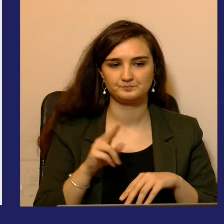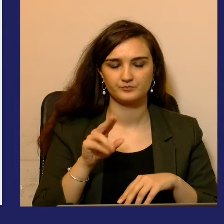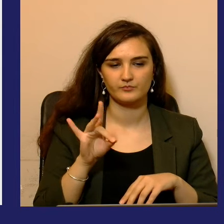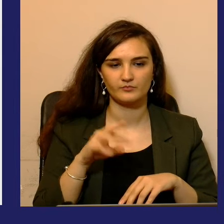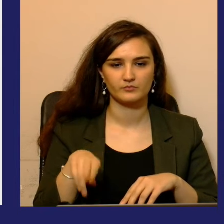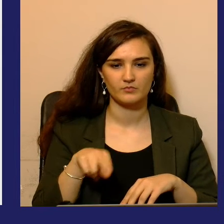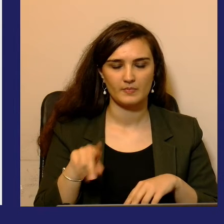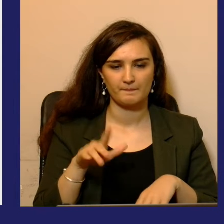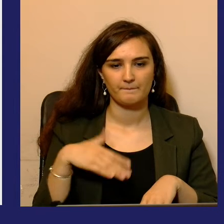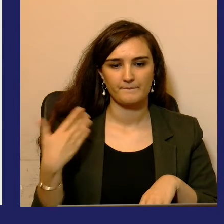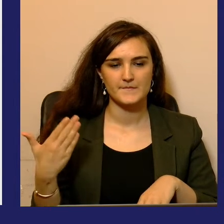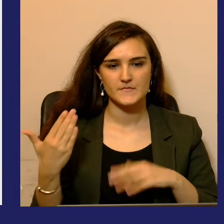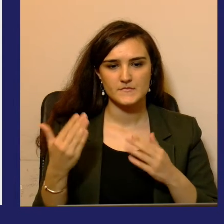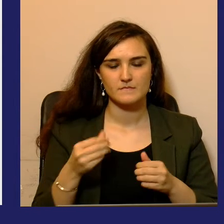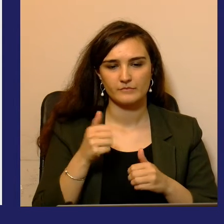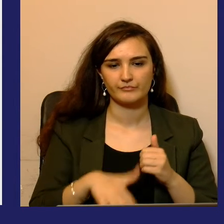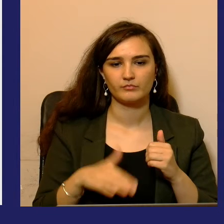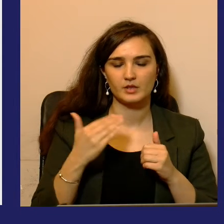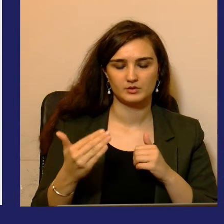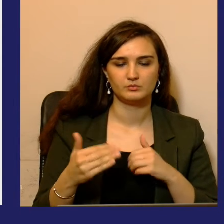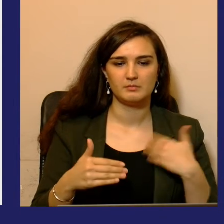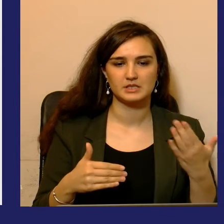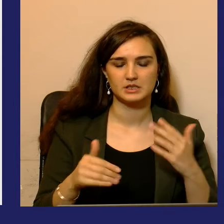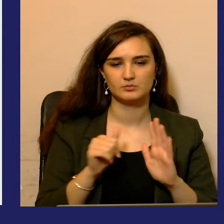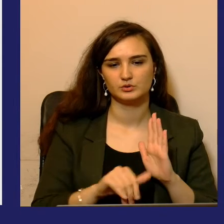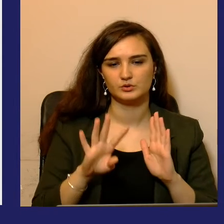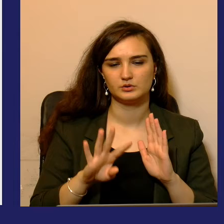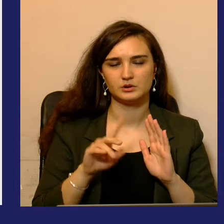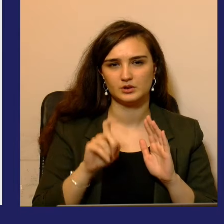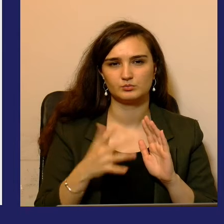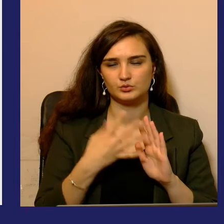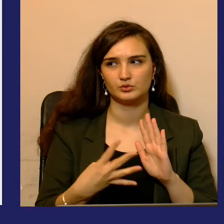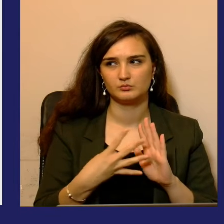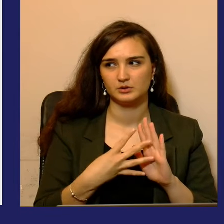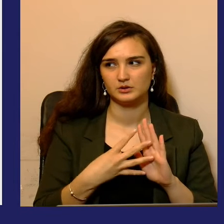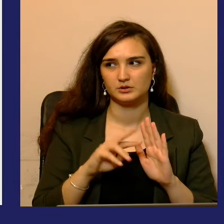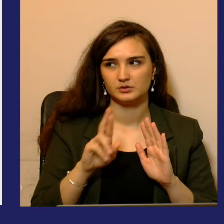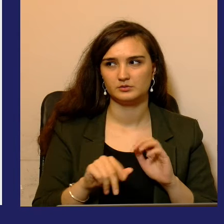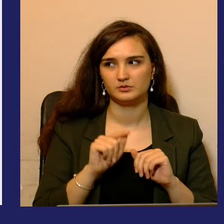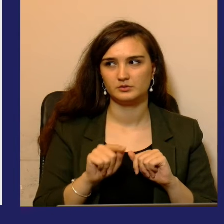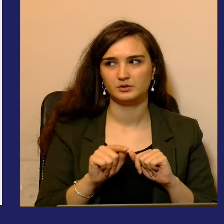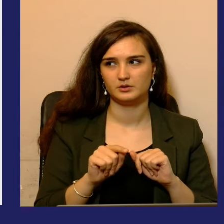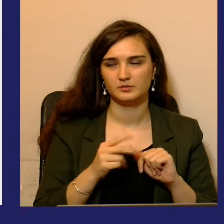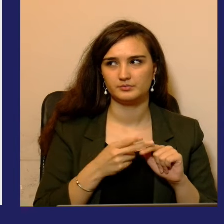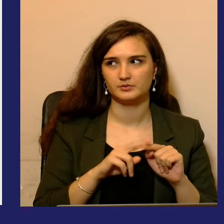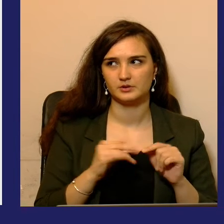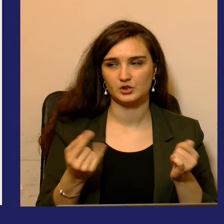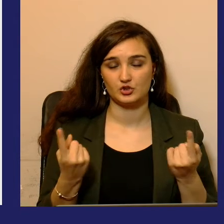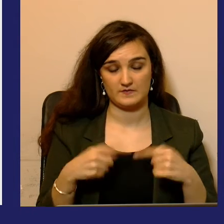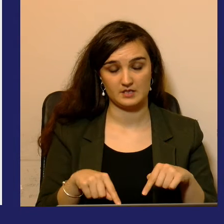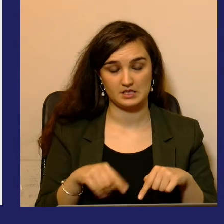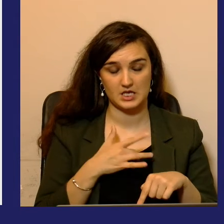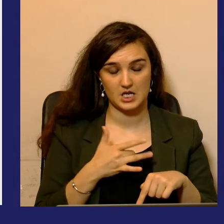from 63, 104, and then basically has petered out and is now holding roughly